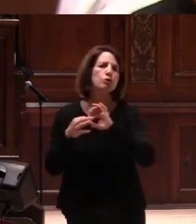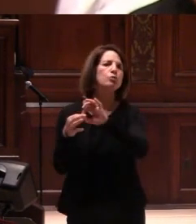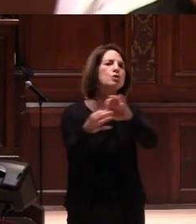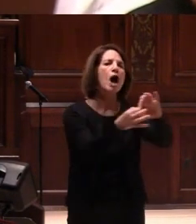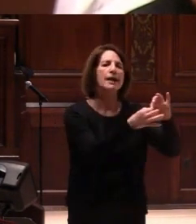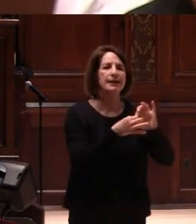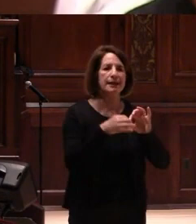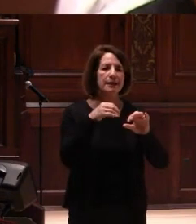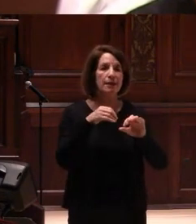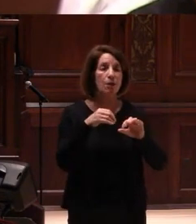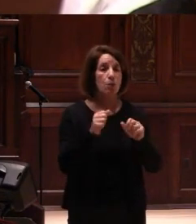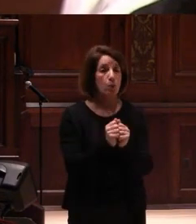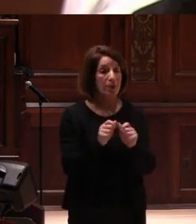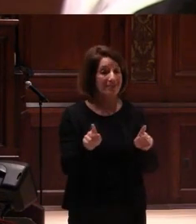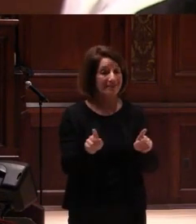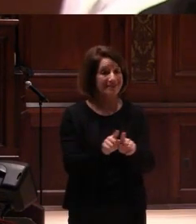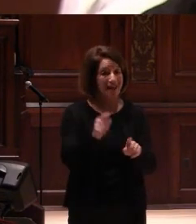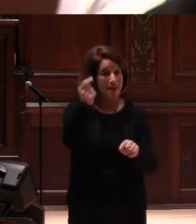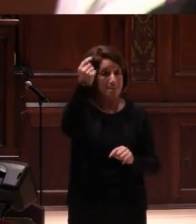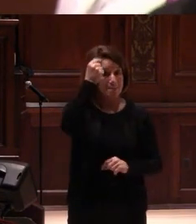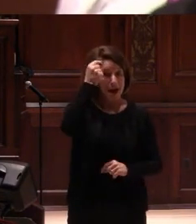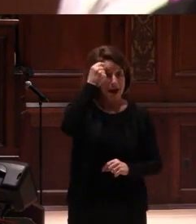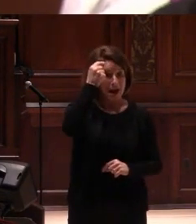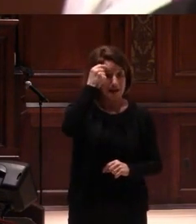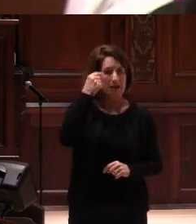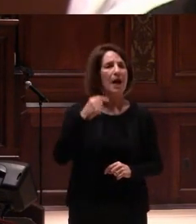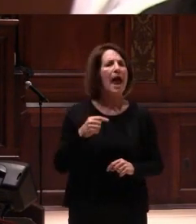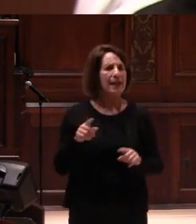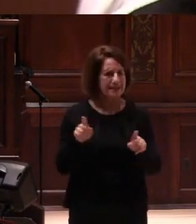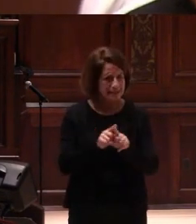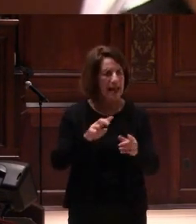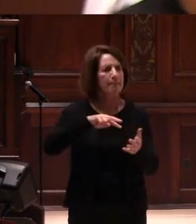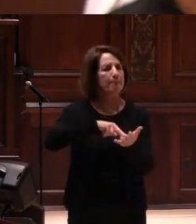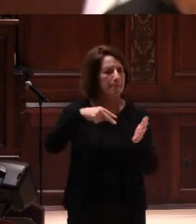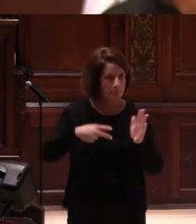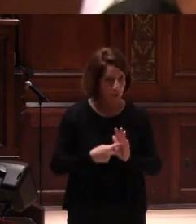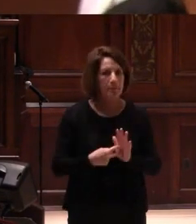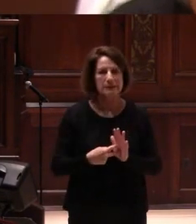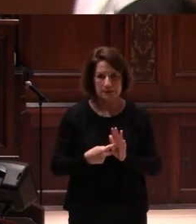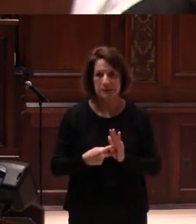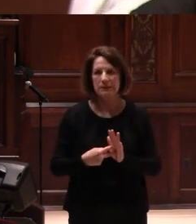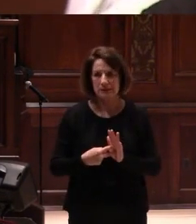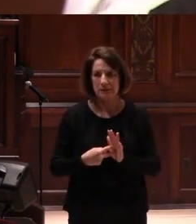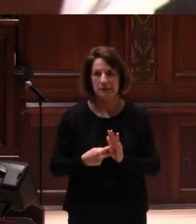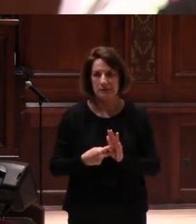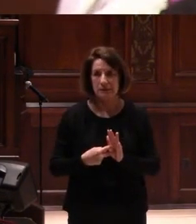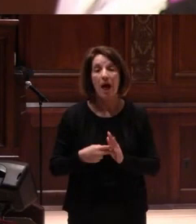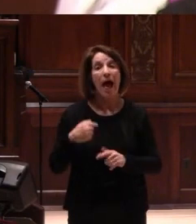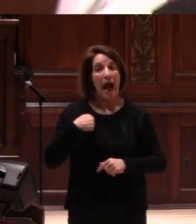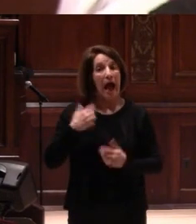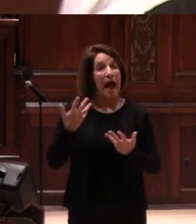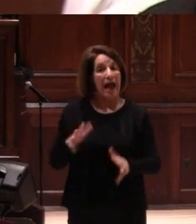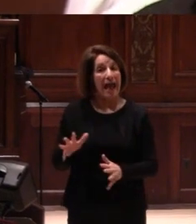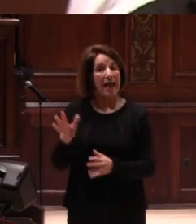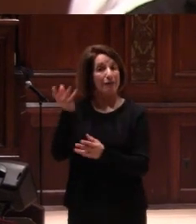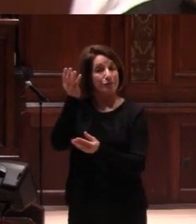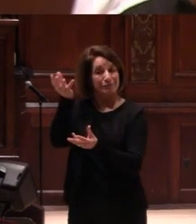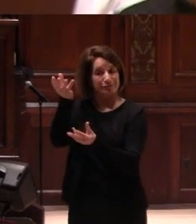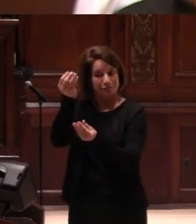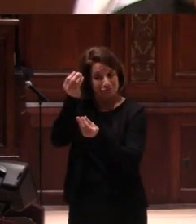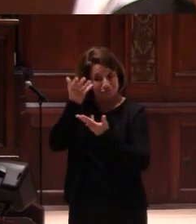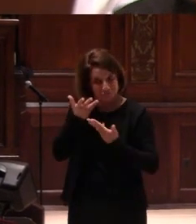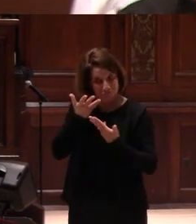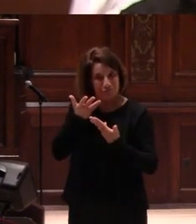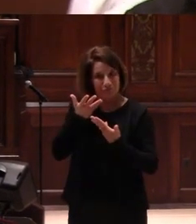the same mind and in the same purpose. For it has been reported to me about